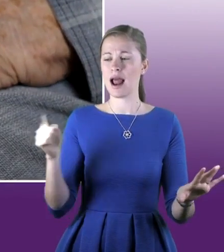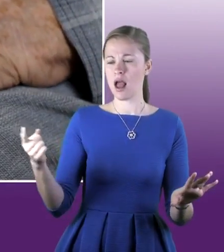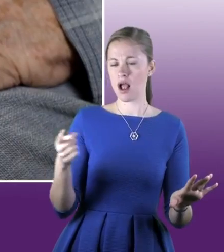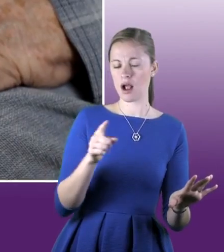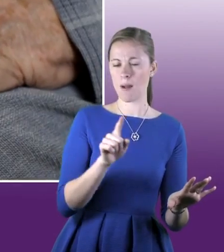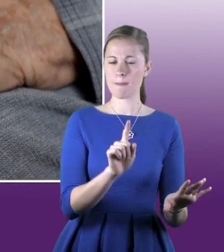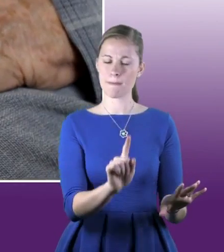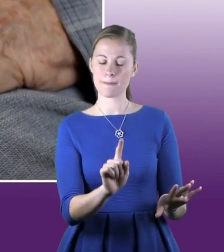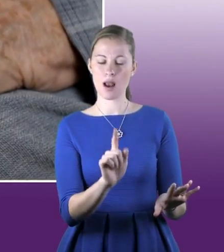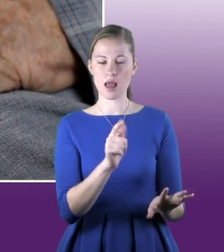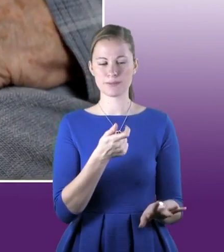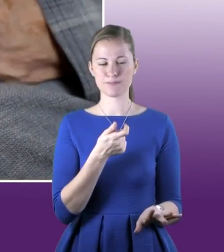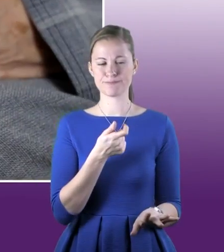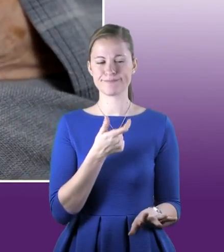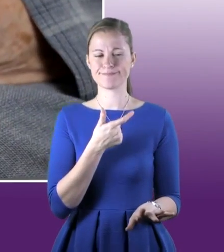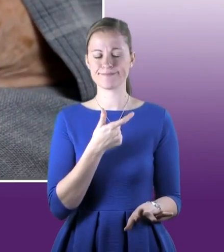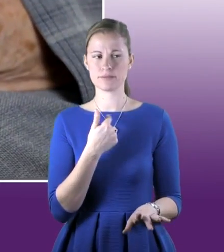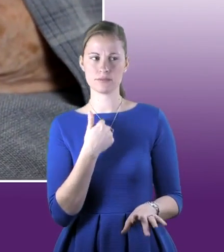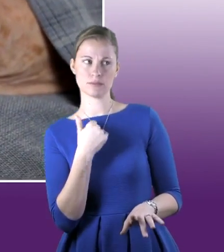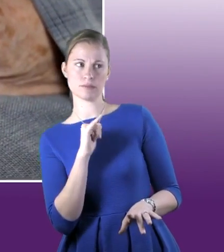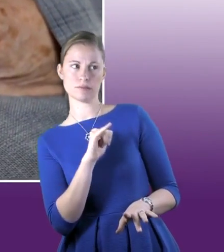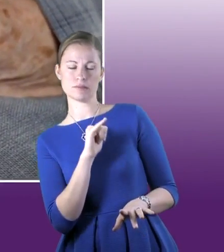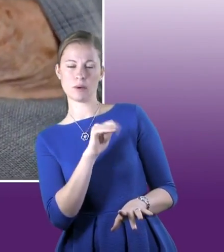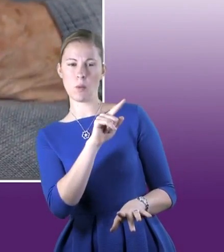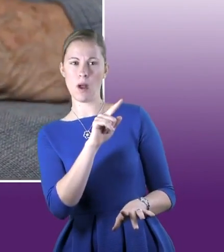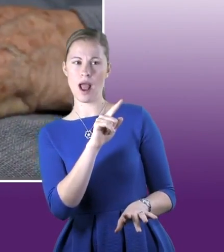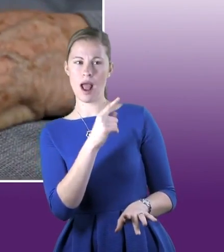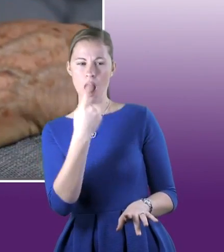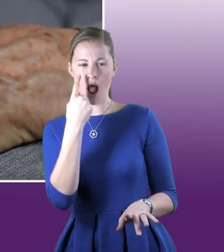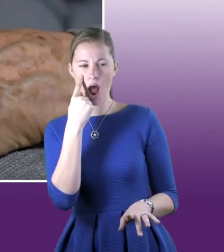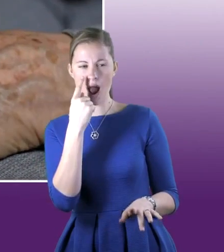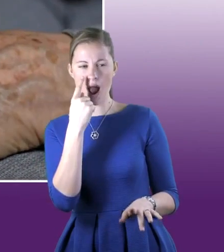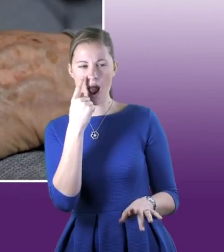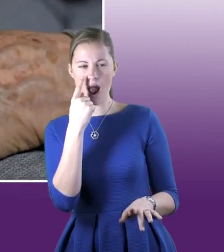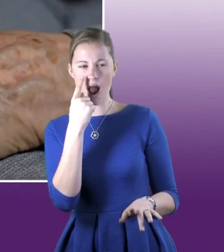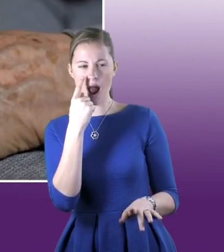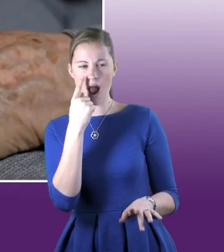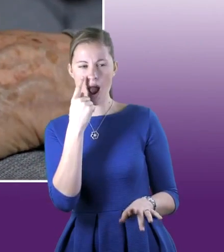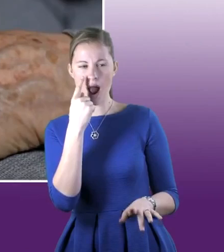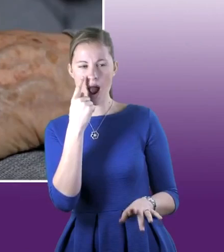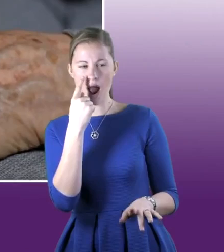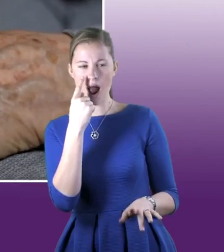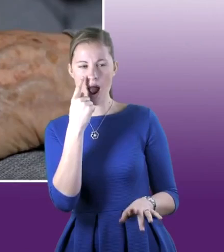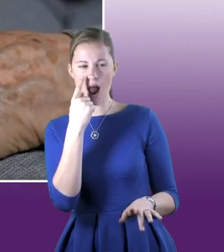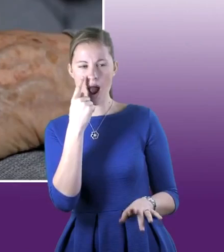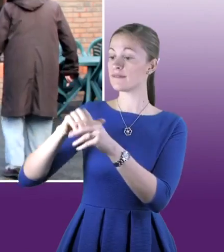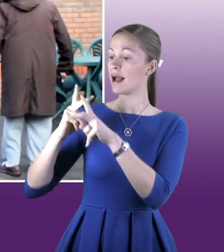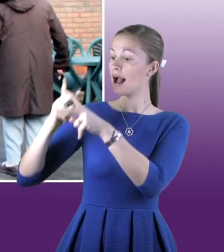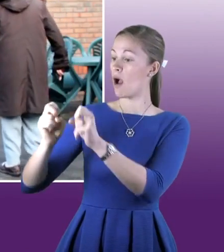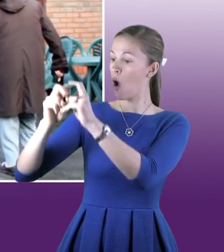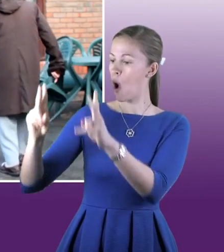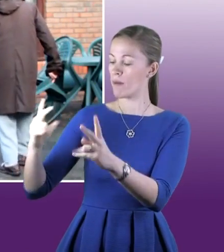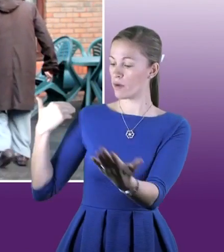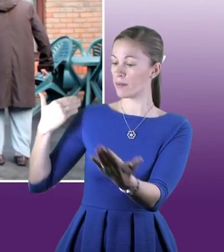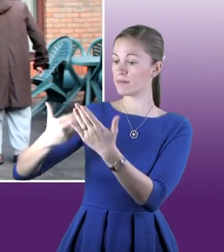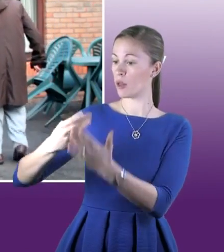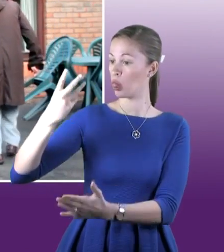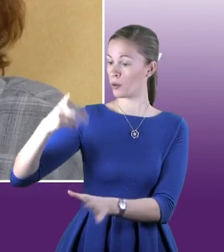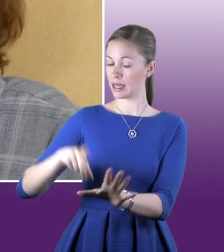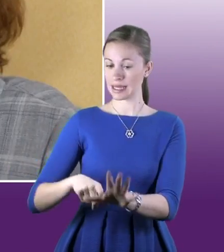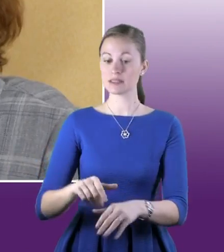gives me that smile, the one where his eyes say something else. A care home for the last 3 years.